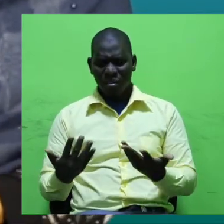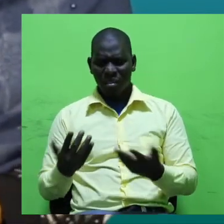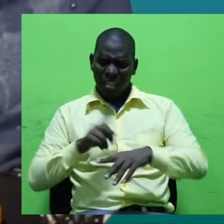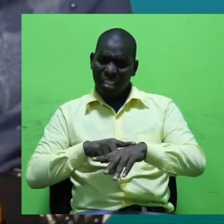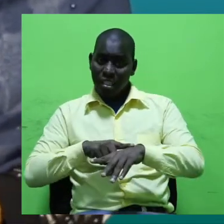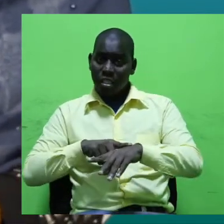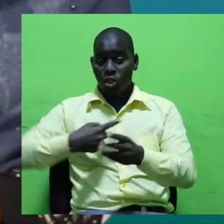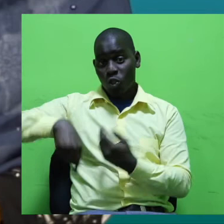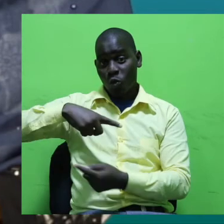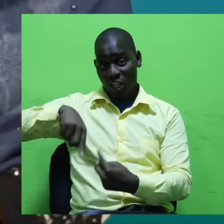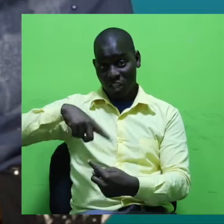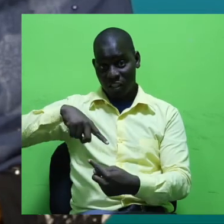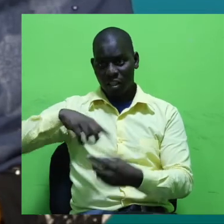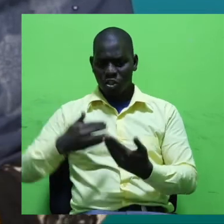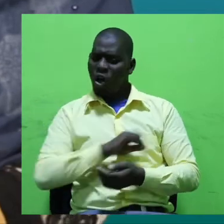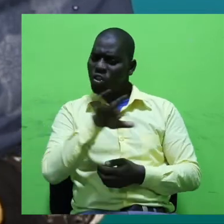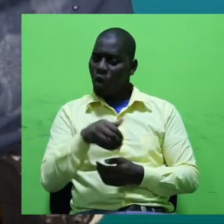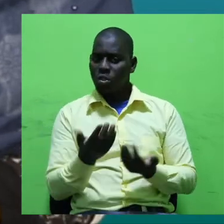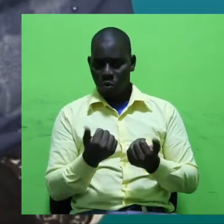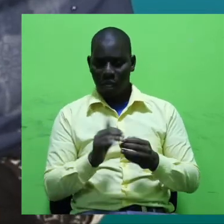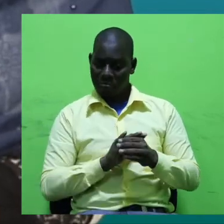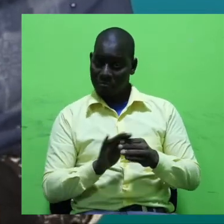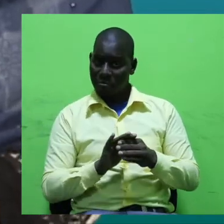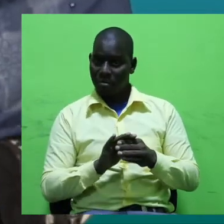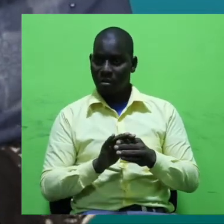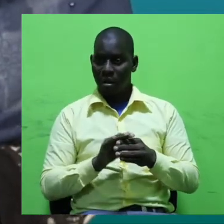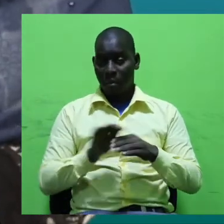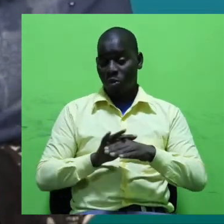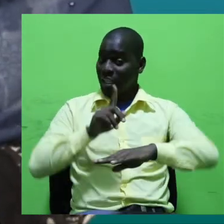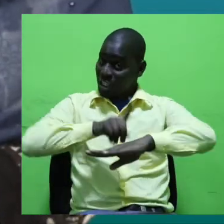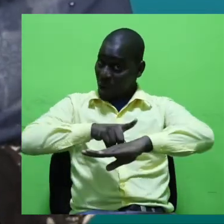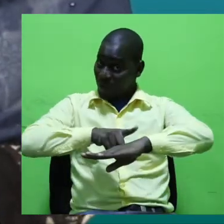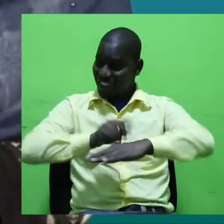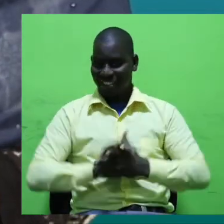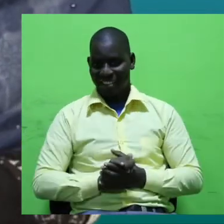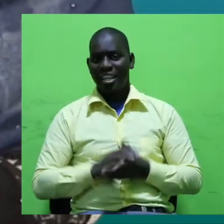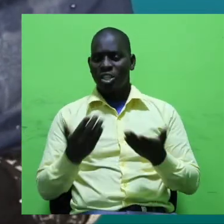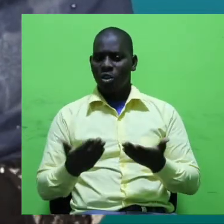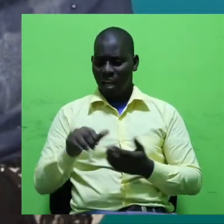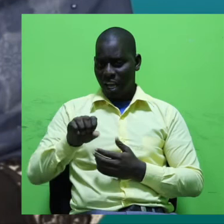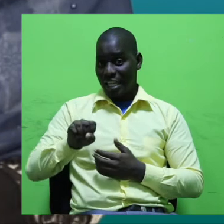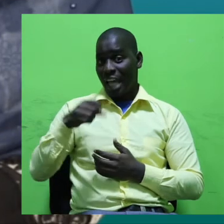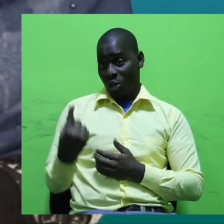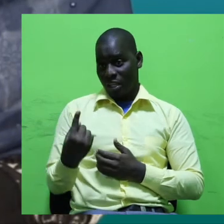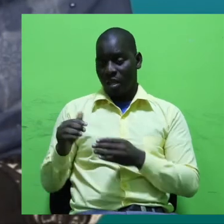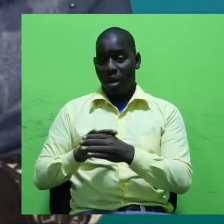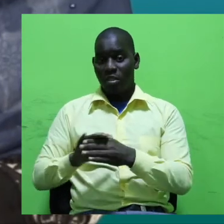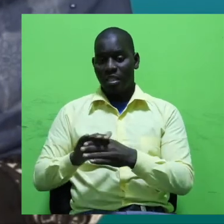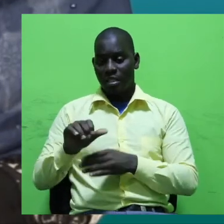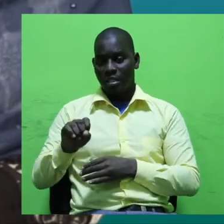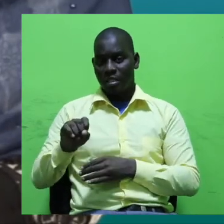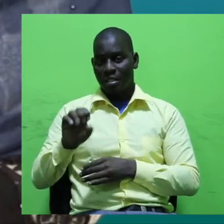C and degree Fahrenheit F. These units relate by the following formula